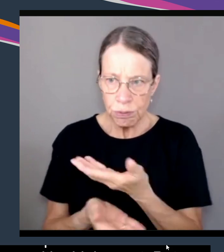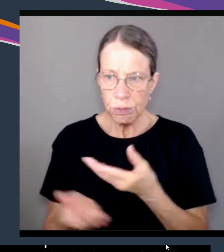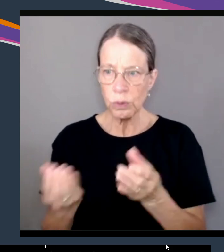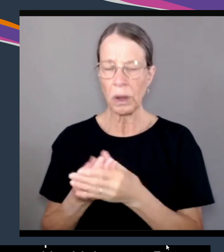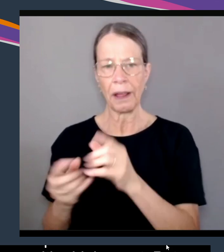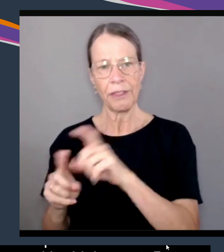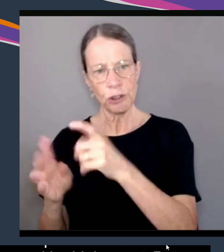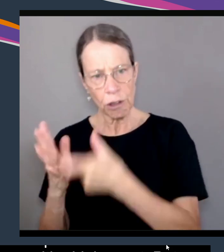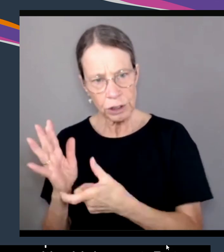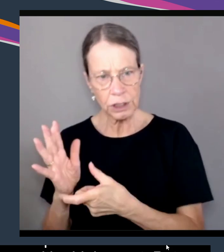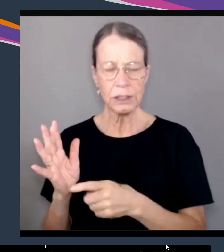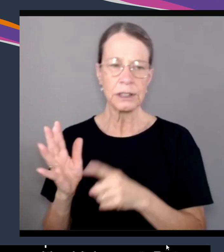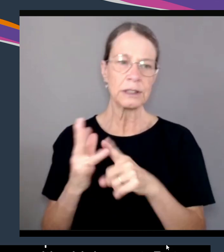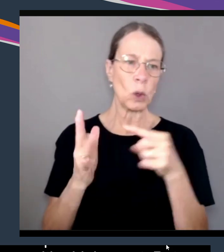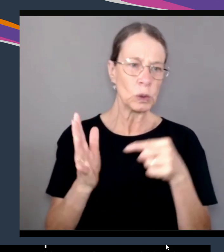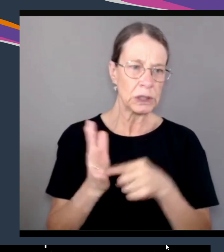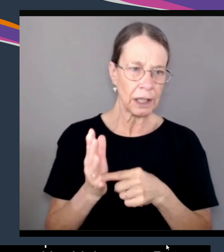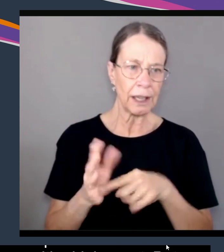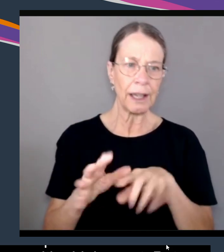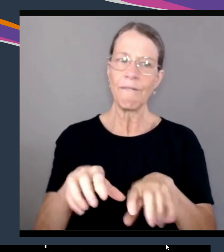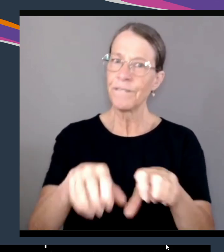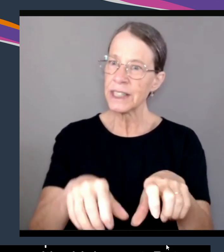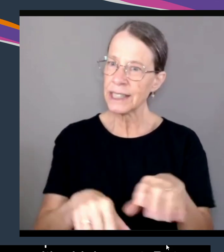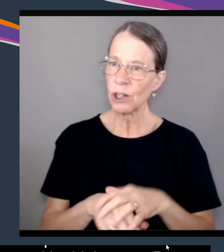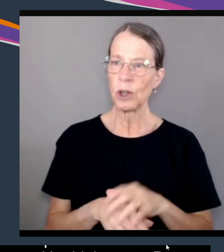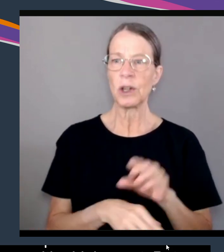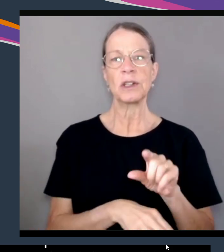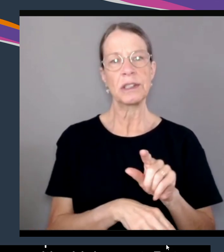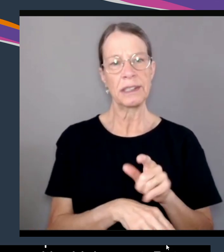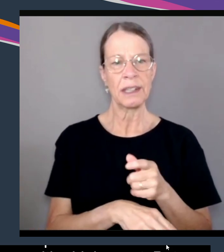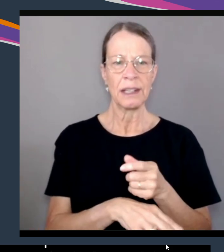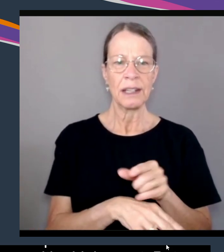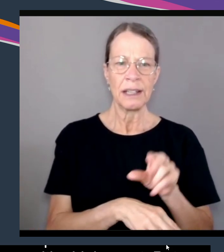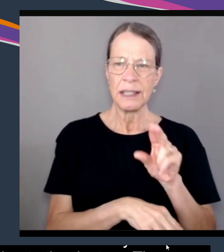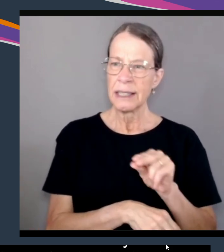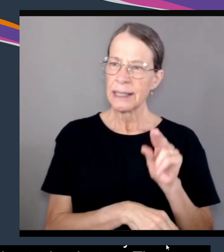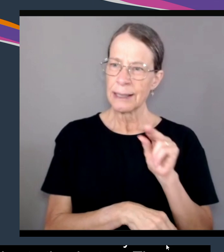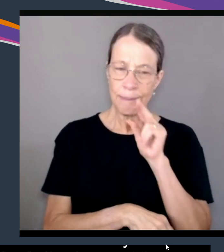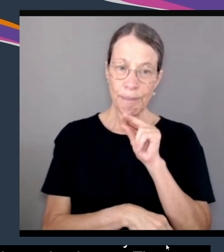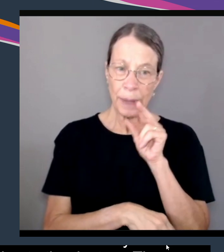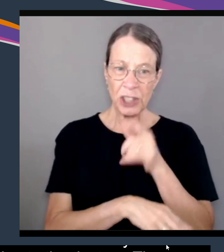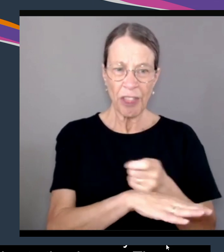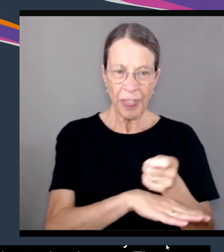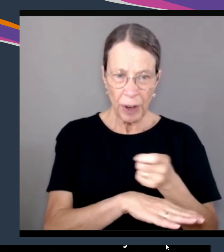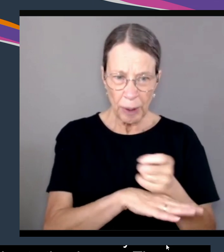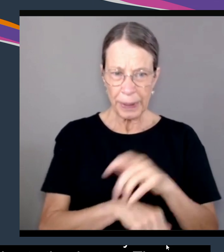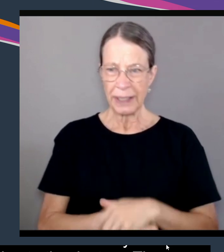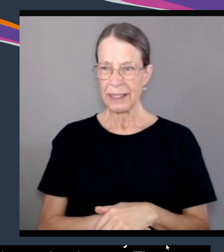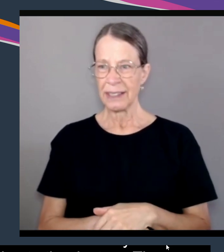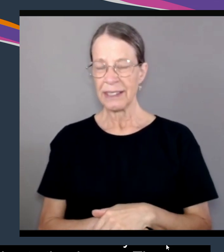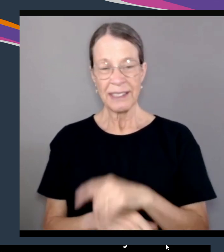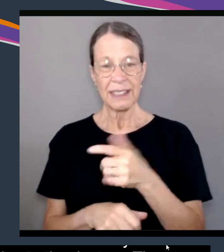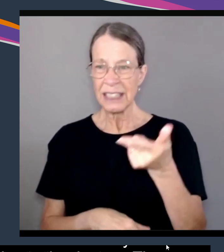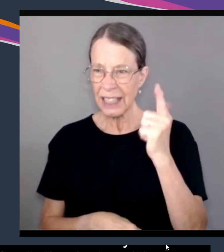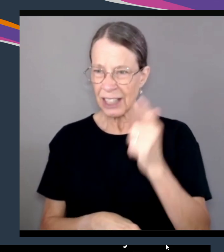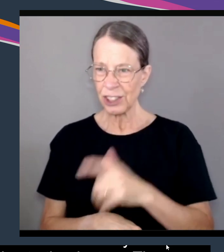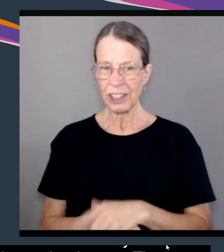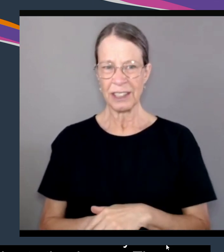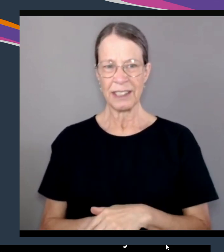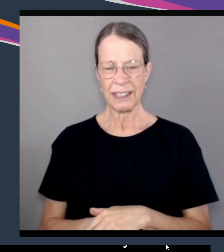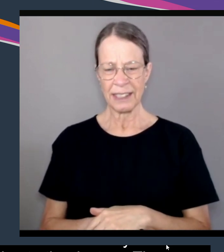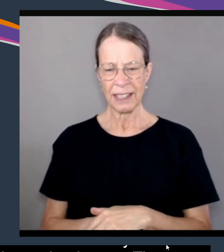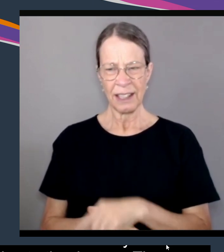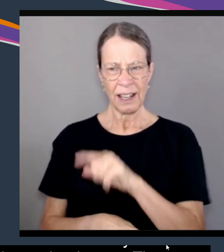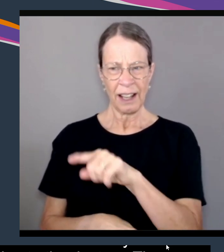they were talking to the speech pathologists, they were talking to teachers, and going, are you actually talking to the people with disability? And their voice